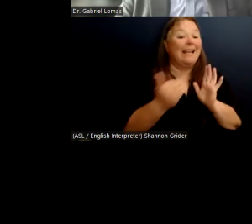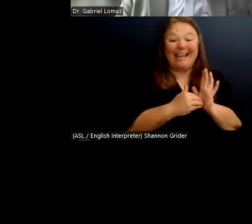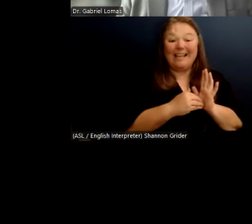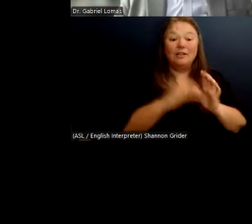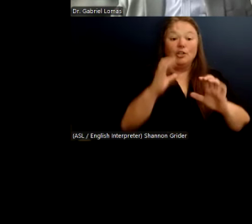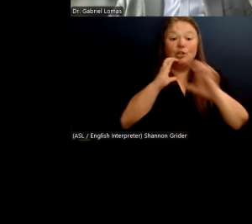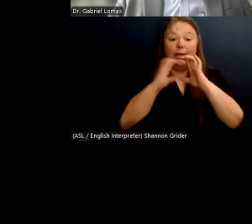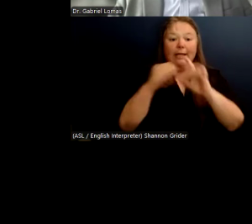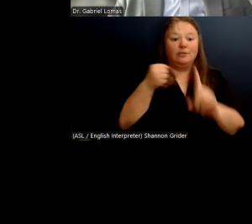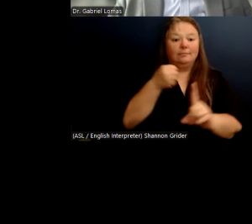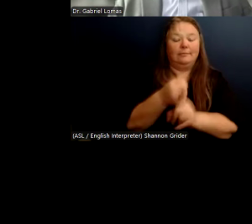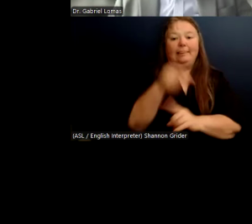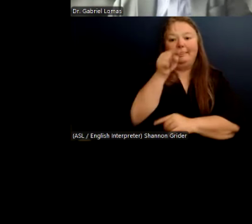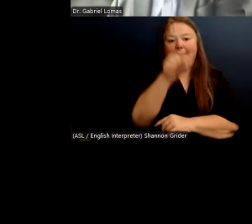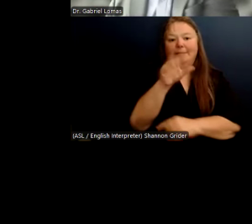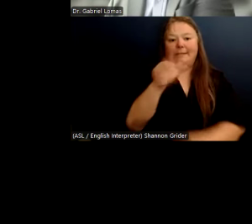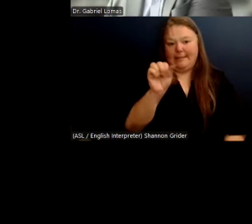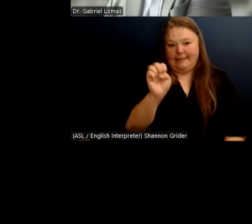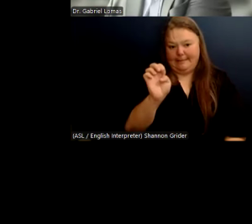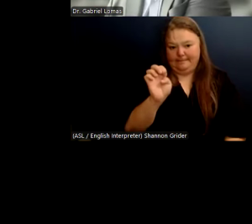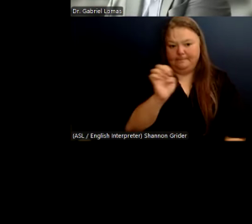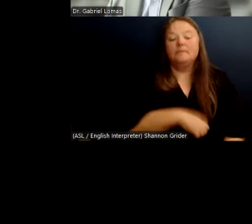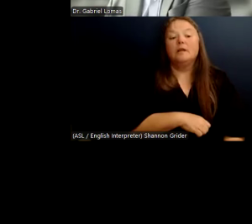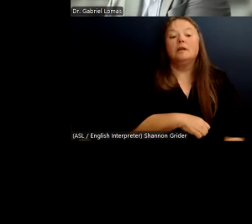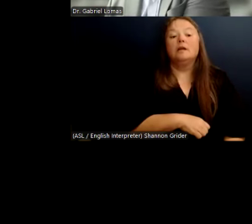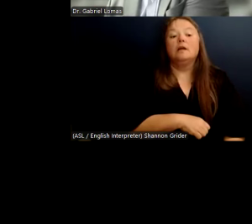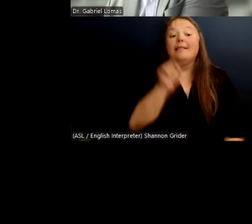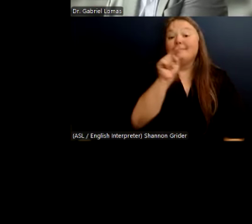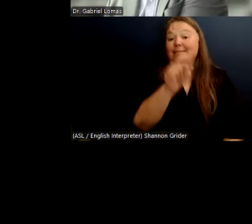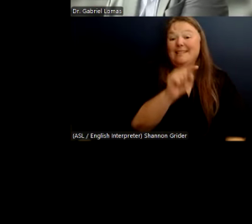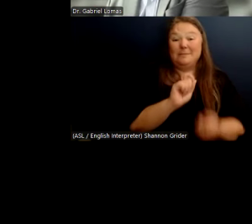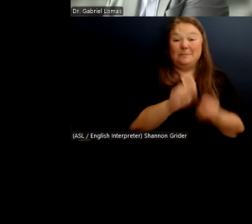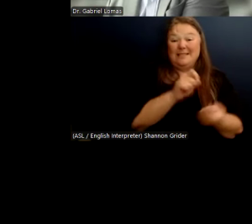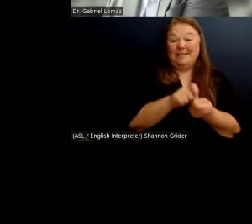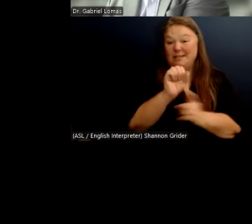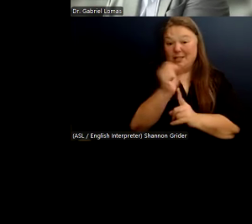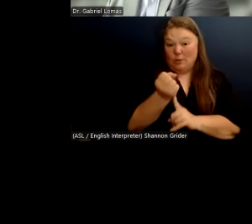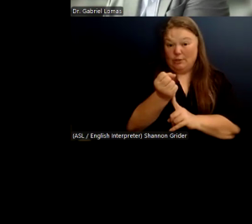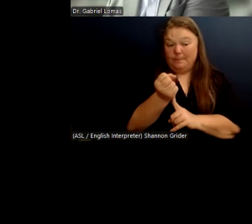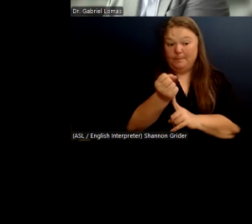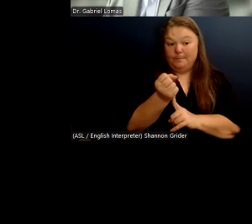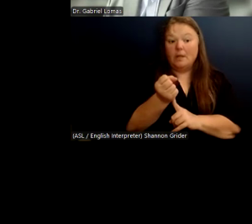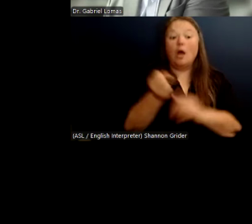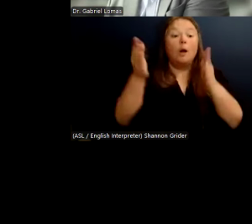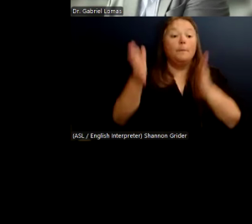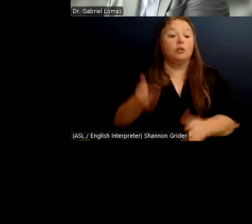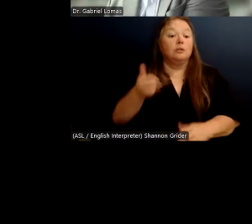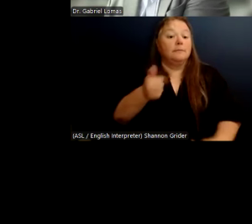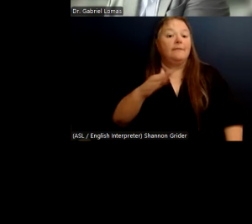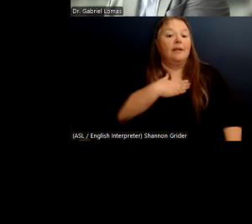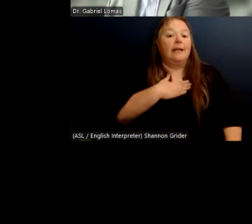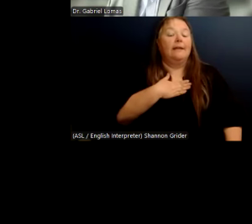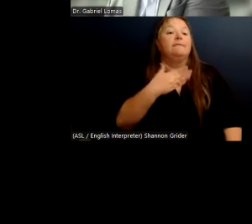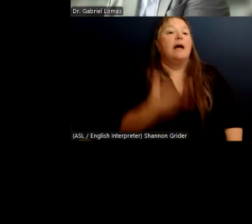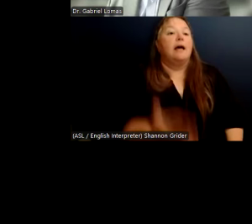this case. And so in this particular situation, where a person may confess because they